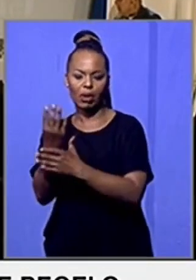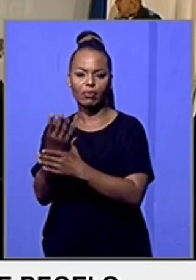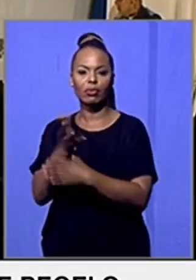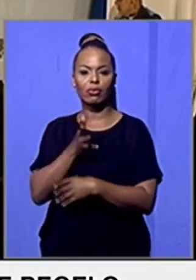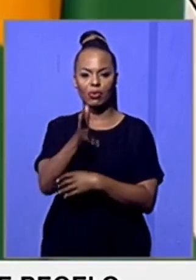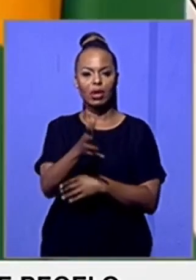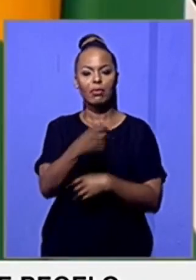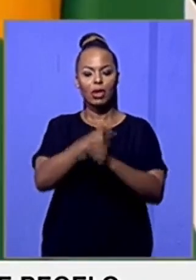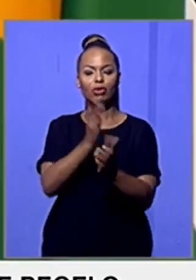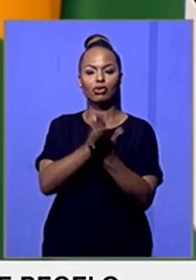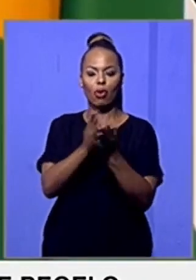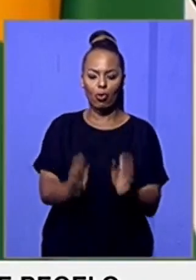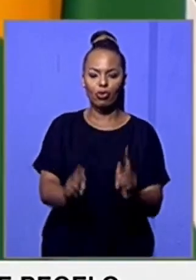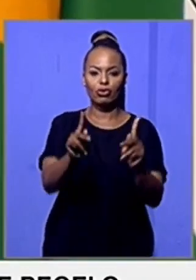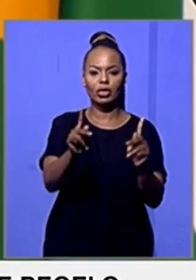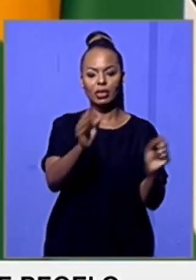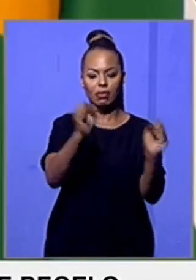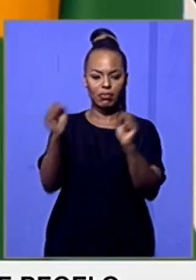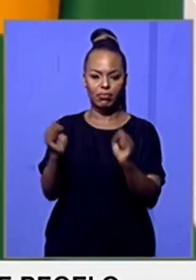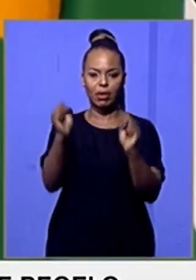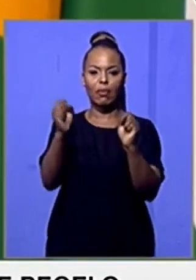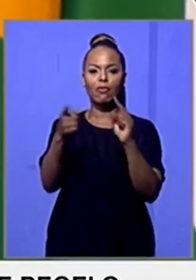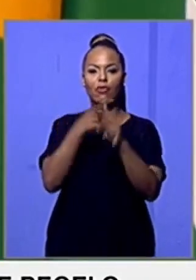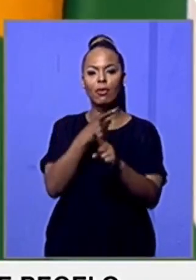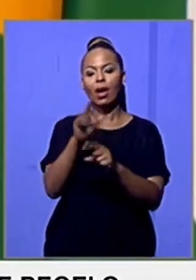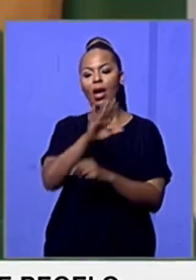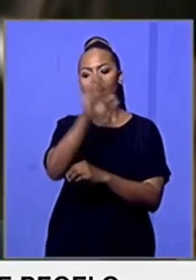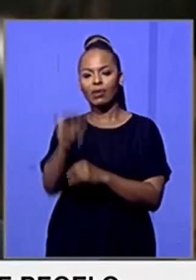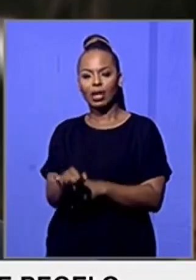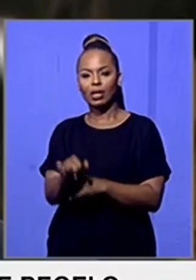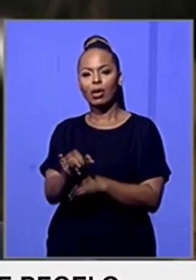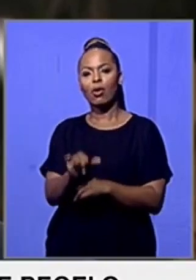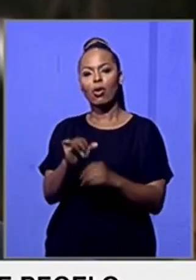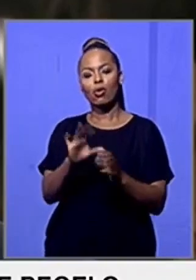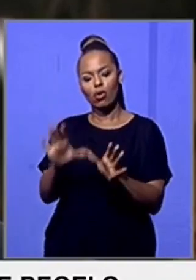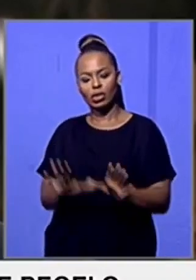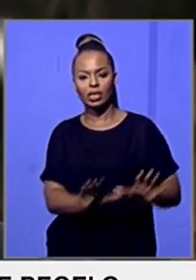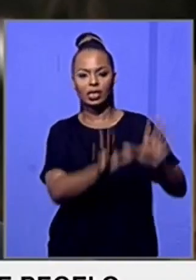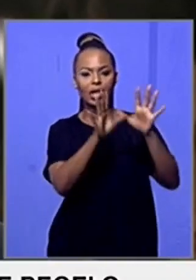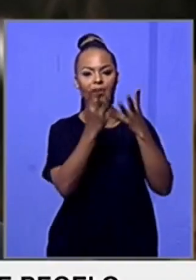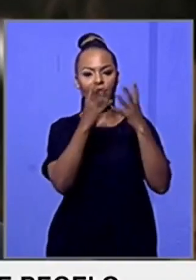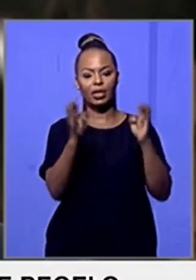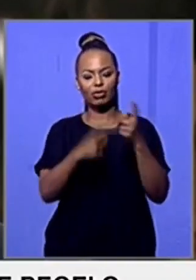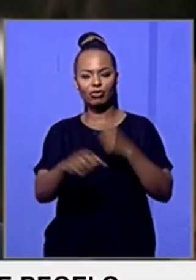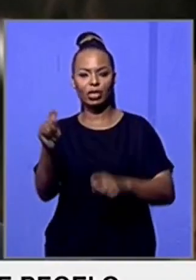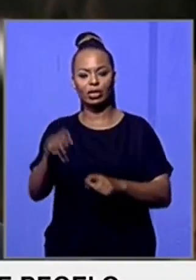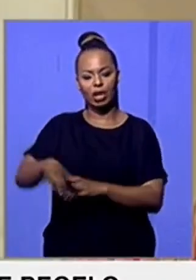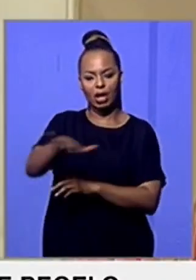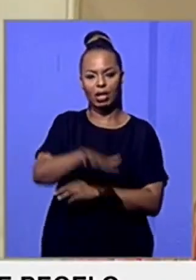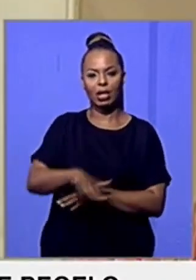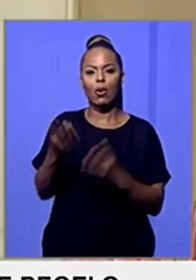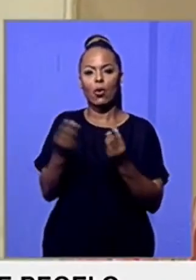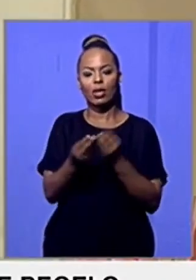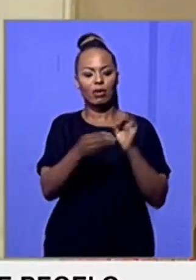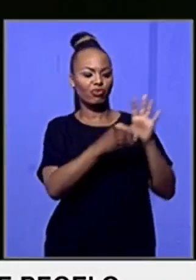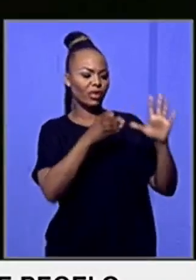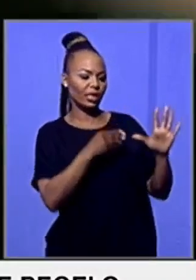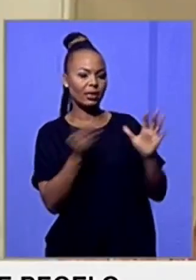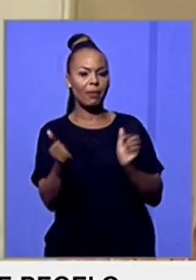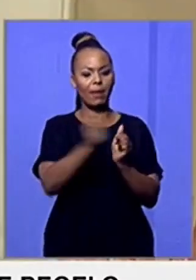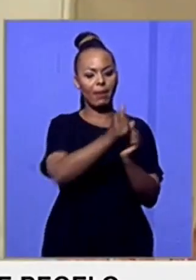go dirisa tšhono eo e neetsweng ke African Continental Free Trade Area le dikamano tsa BRICS. We have